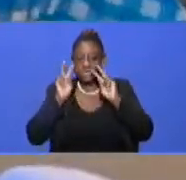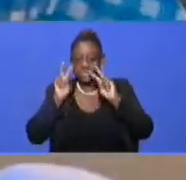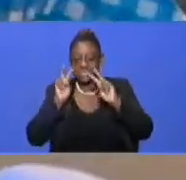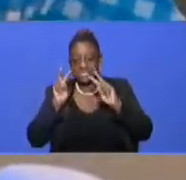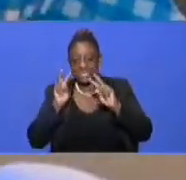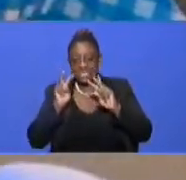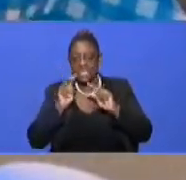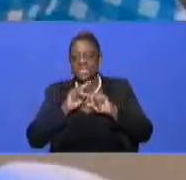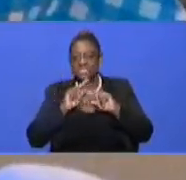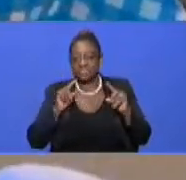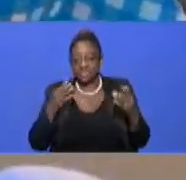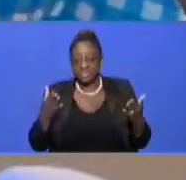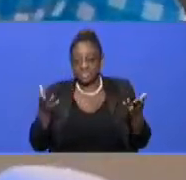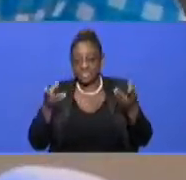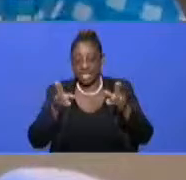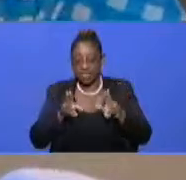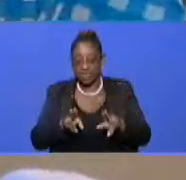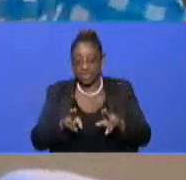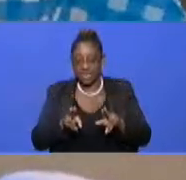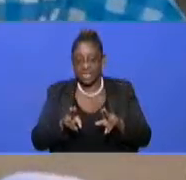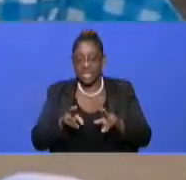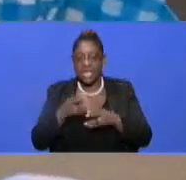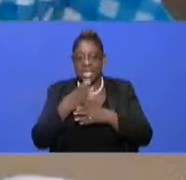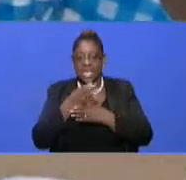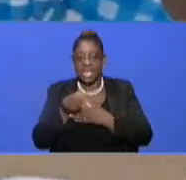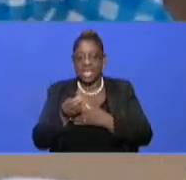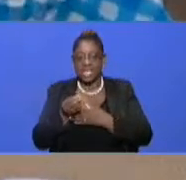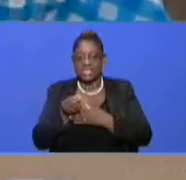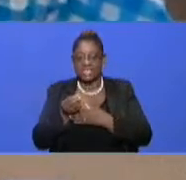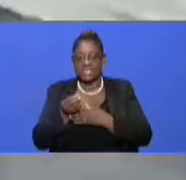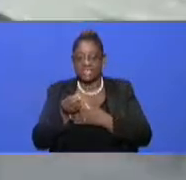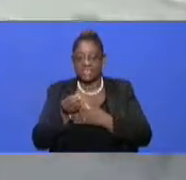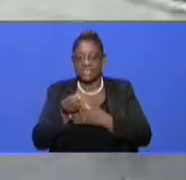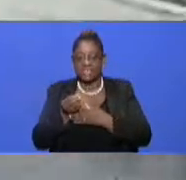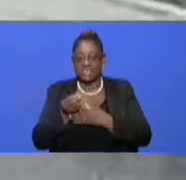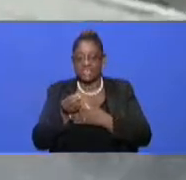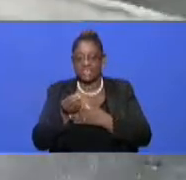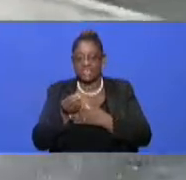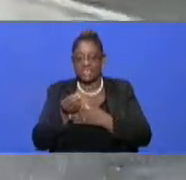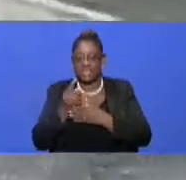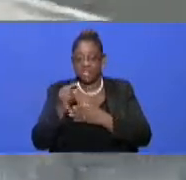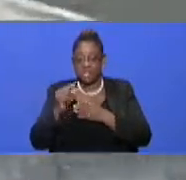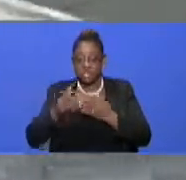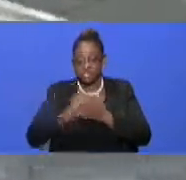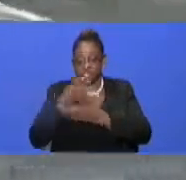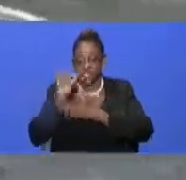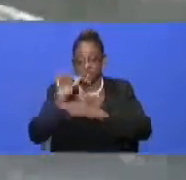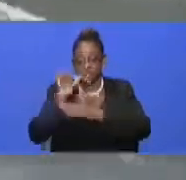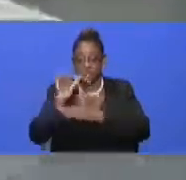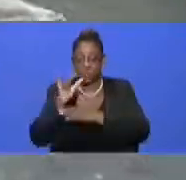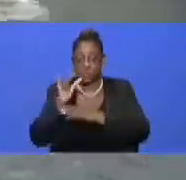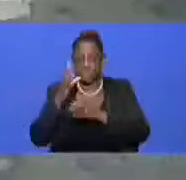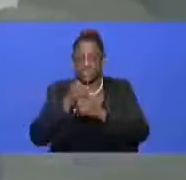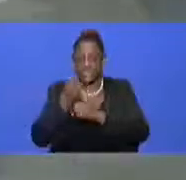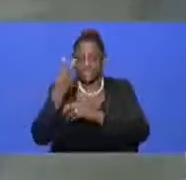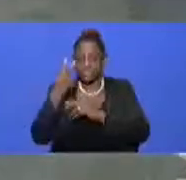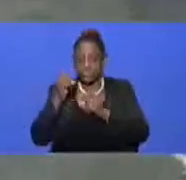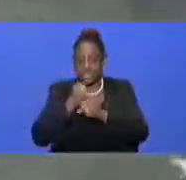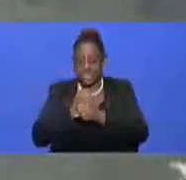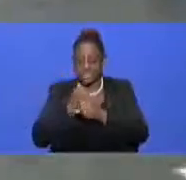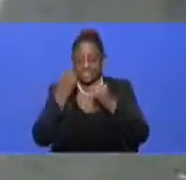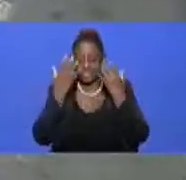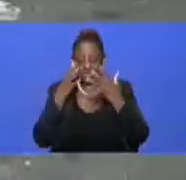several renderings of, although the final product has not been selected. He says the new airport is expected to take 2 years to